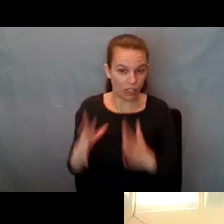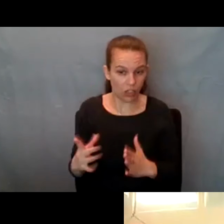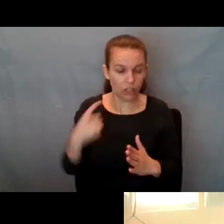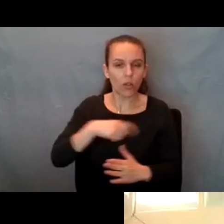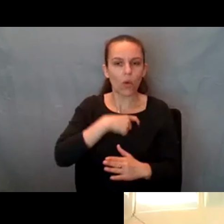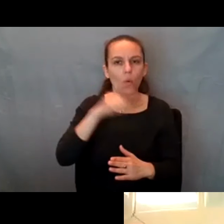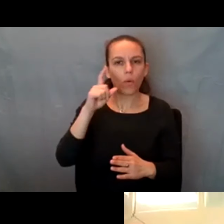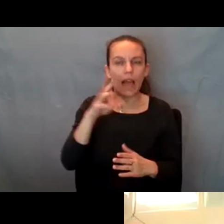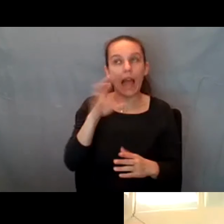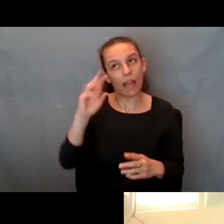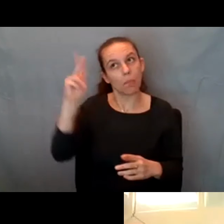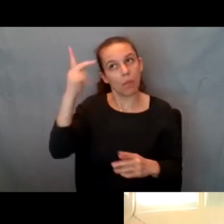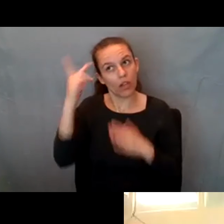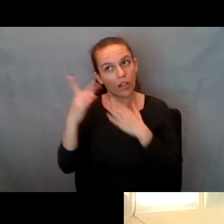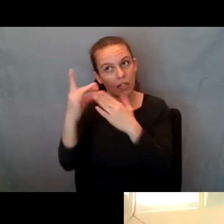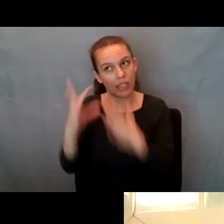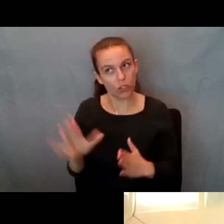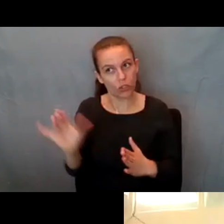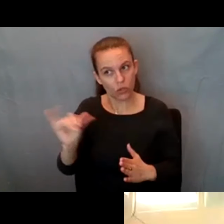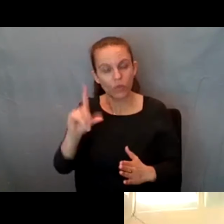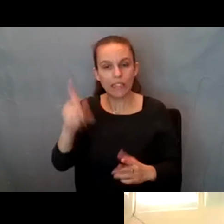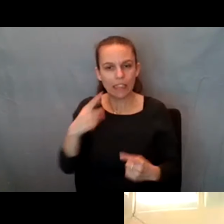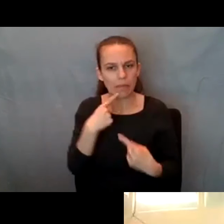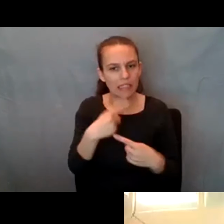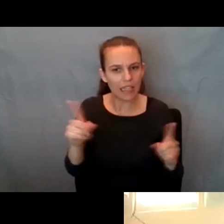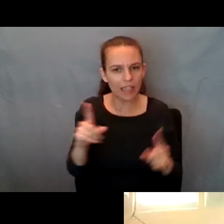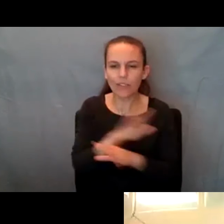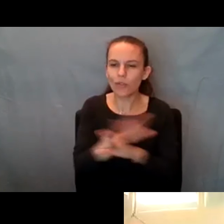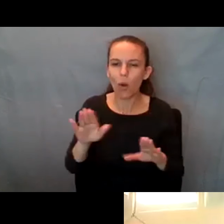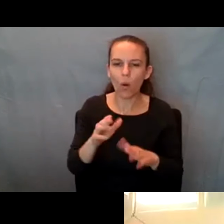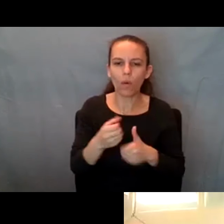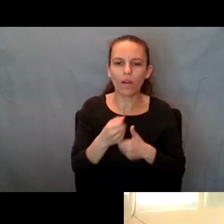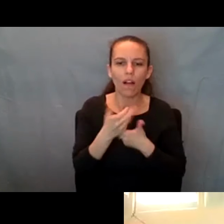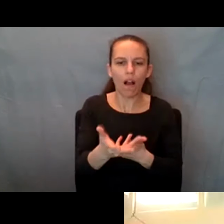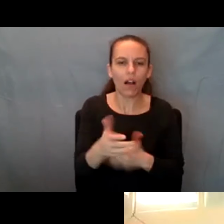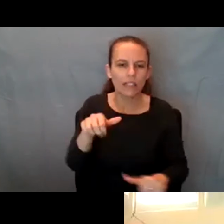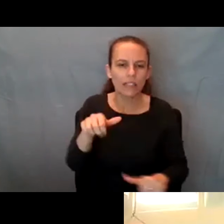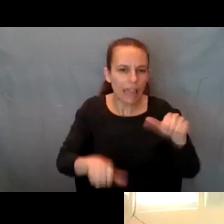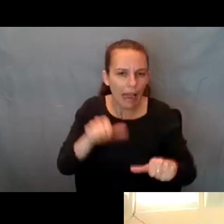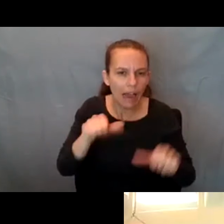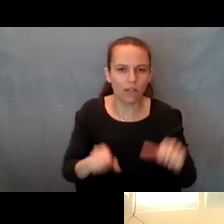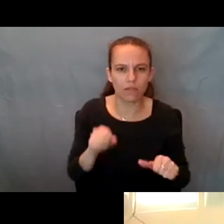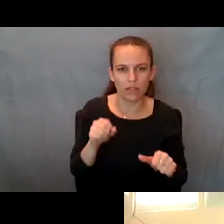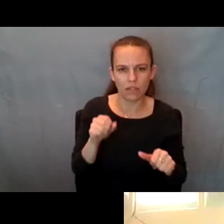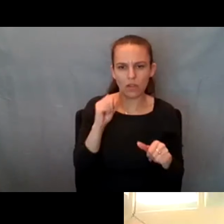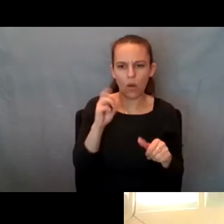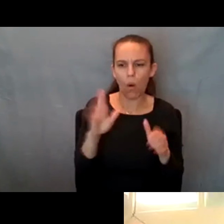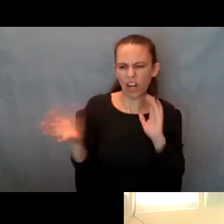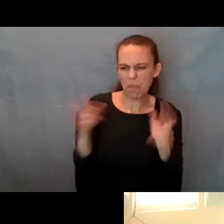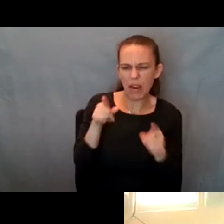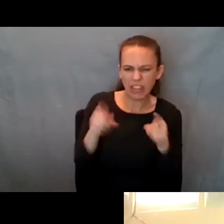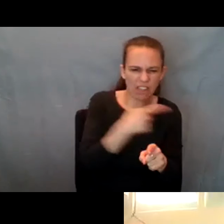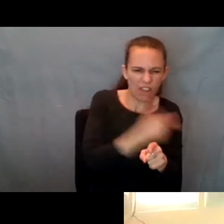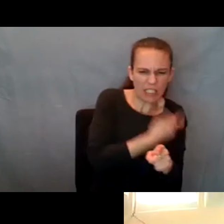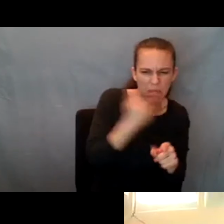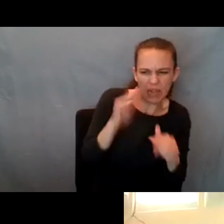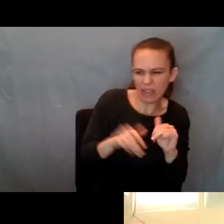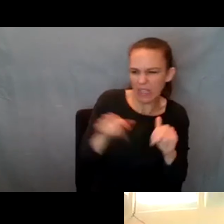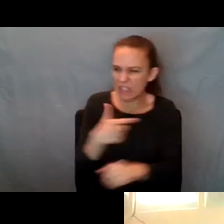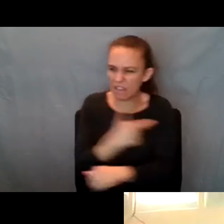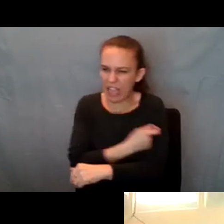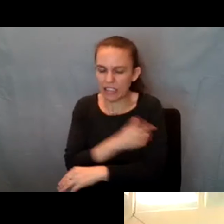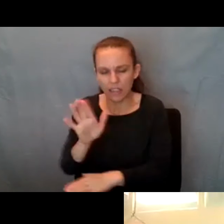of course, political leaders, saying, not casting doubt or comparing vaccines to each other, but saying, let's get these